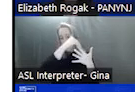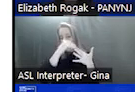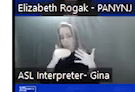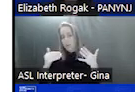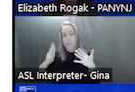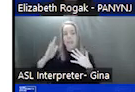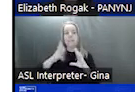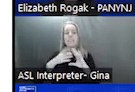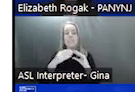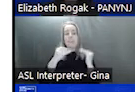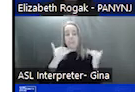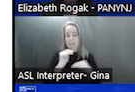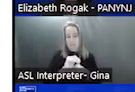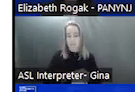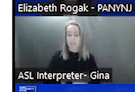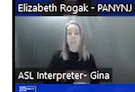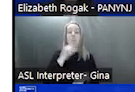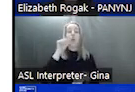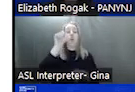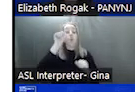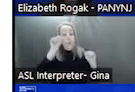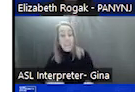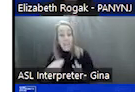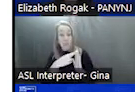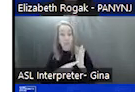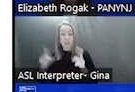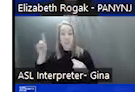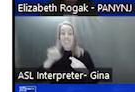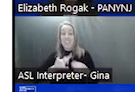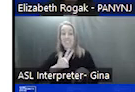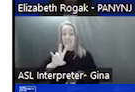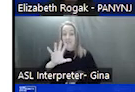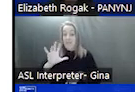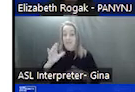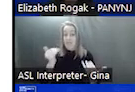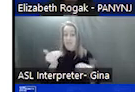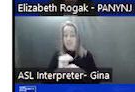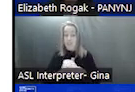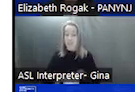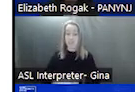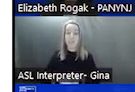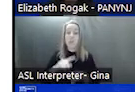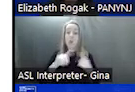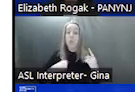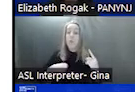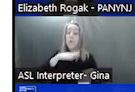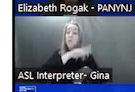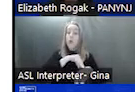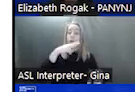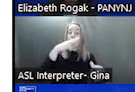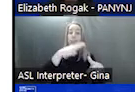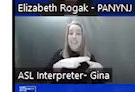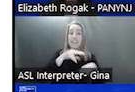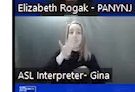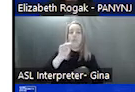7:55 p.m. this evening. When your name is called, your microphone will be unmuted by our meeting host. Please allow a